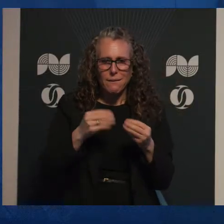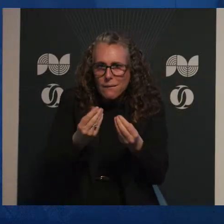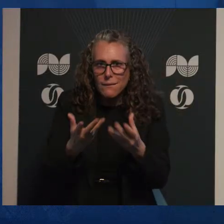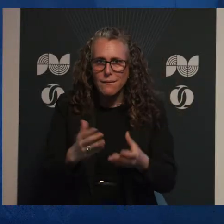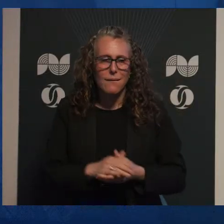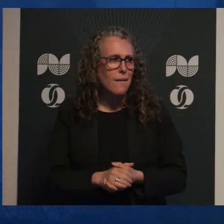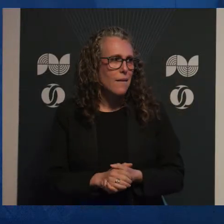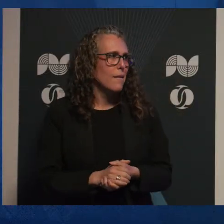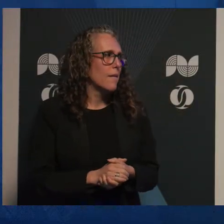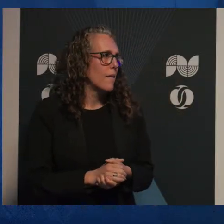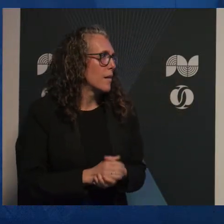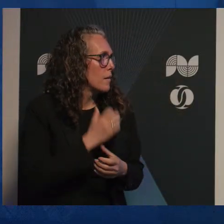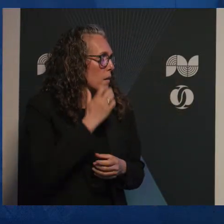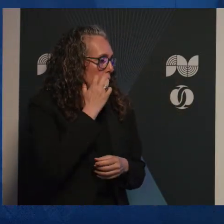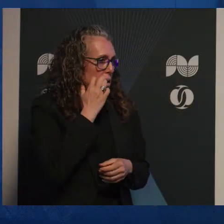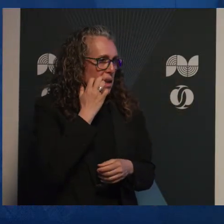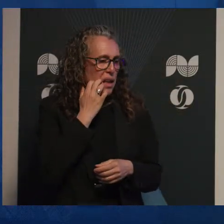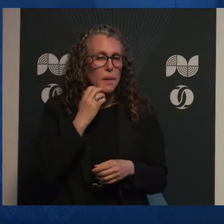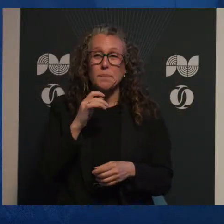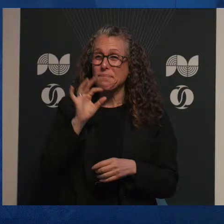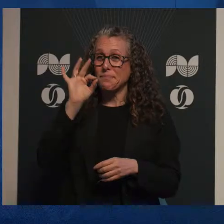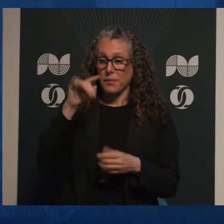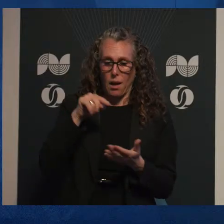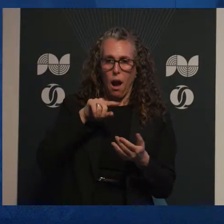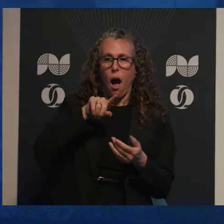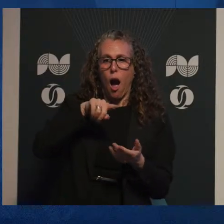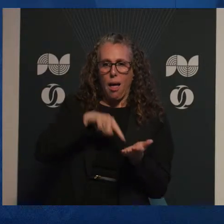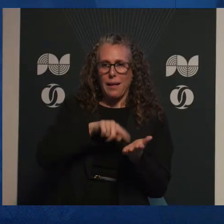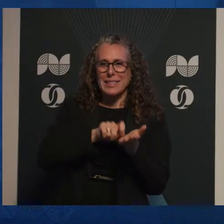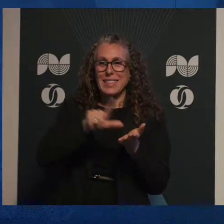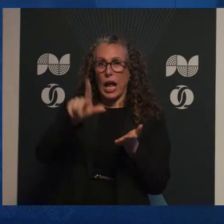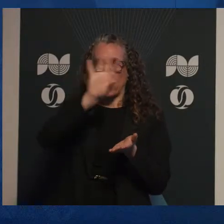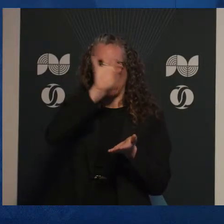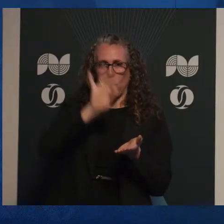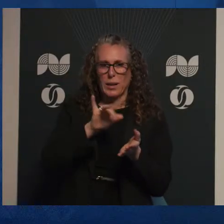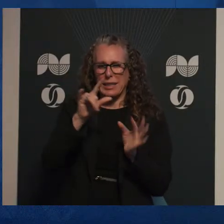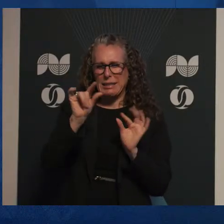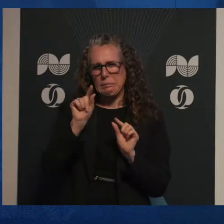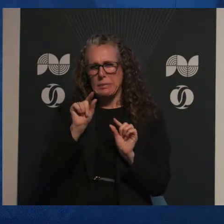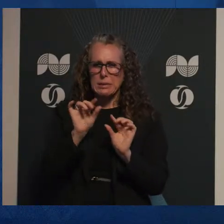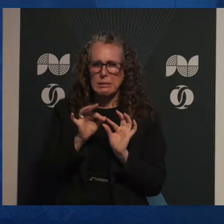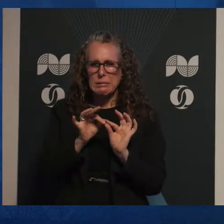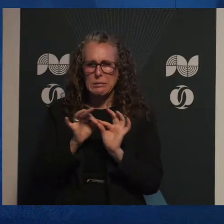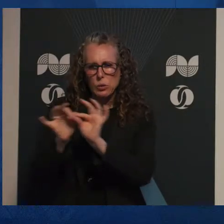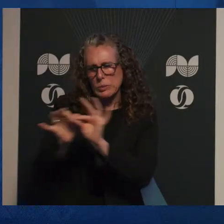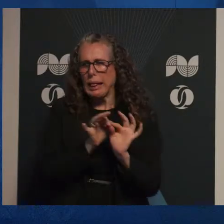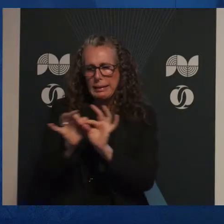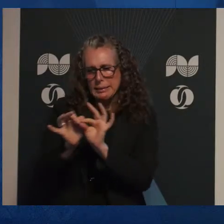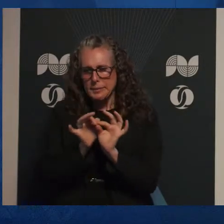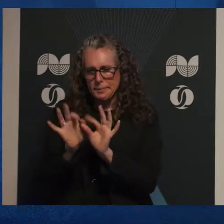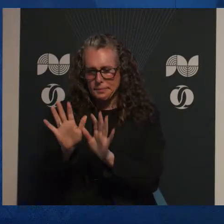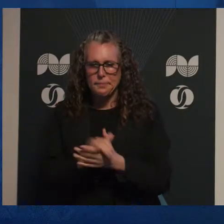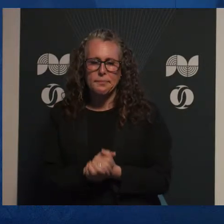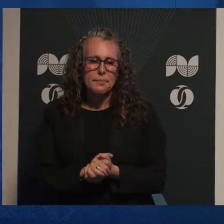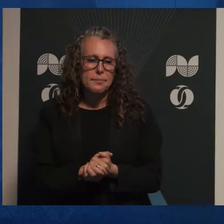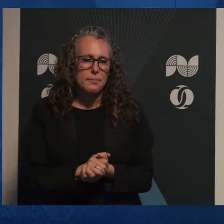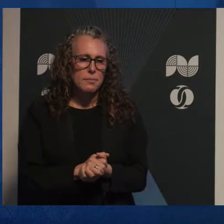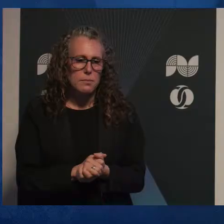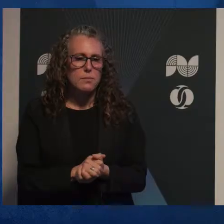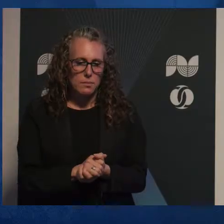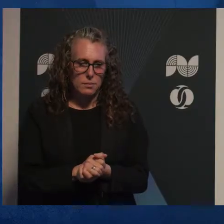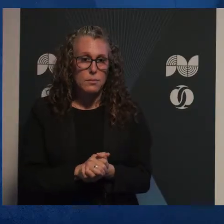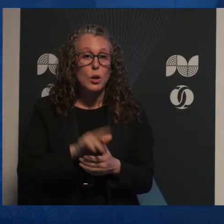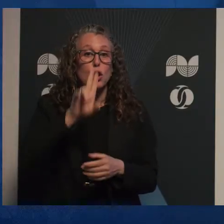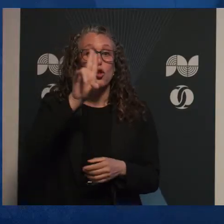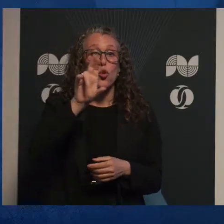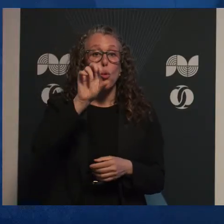that came in that I think is somewhat related, although maybe it's a bit more of a pointed example. What's the impact of the liquidation of